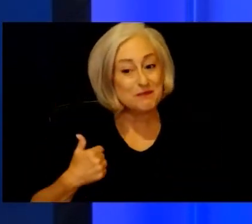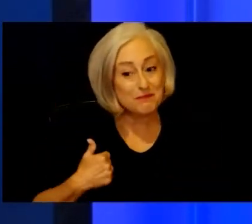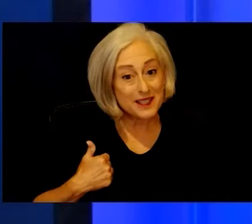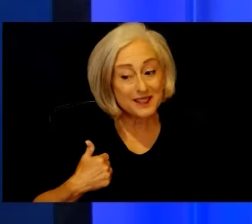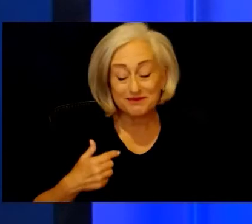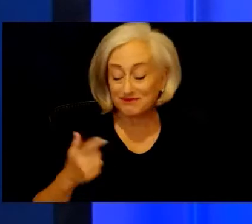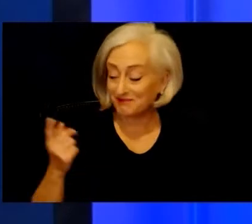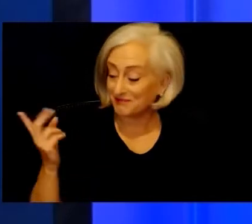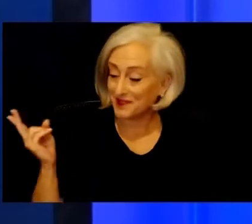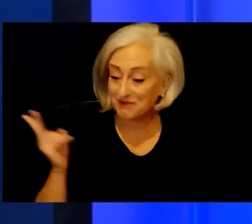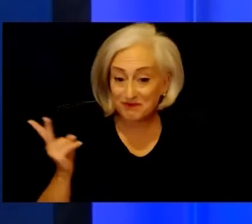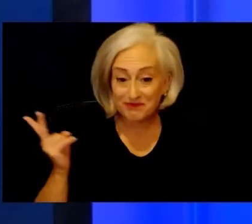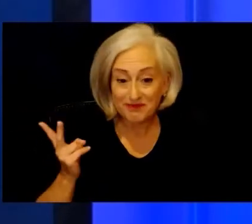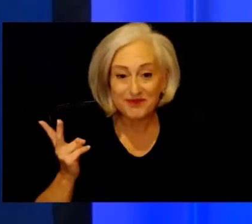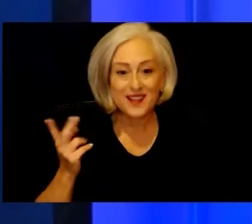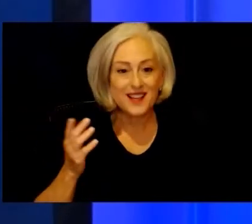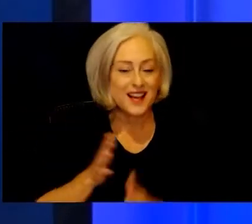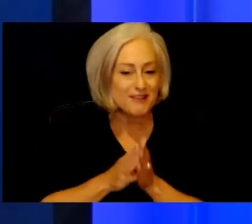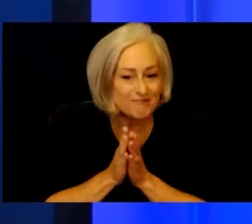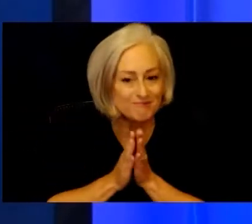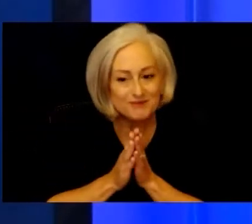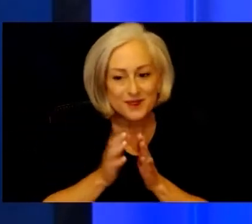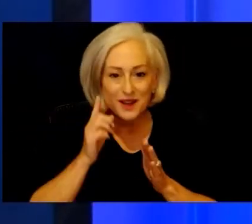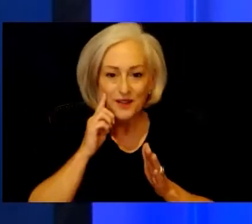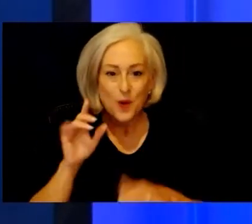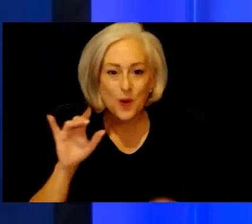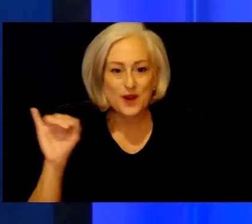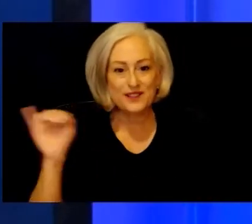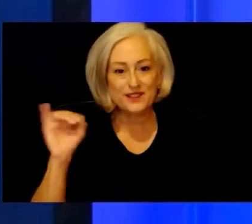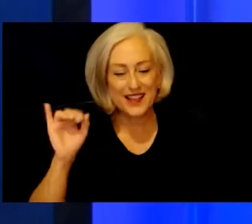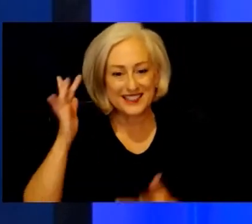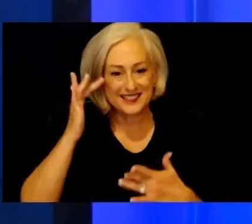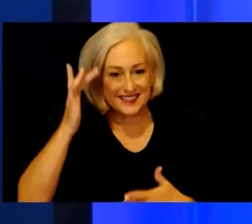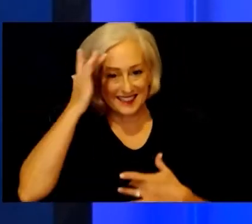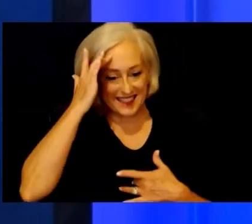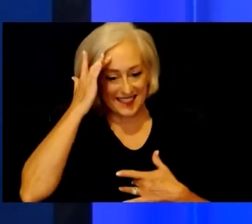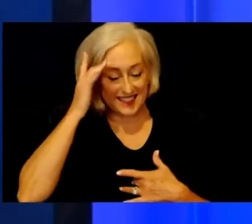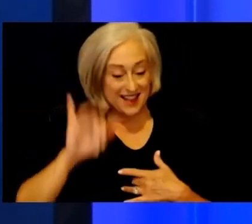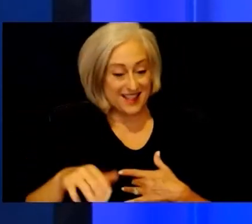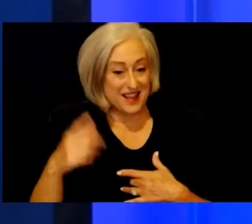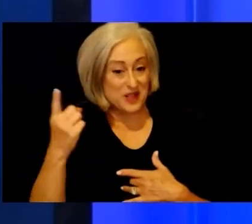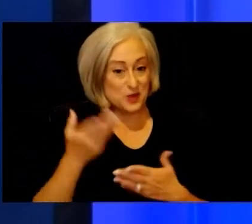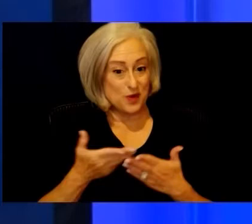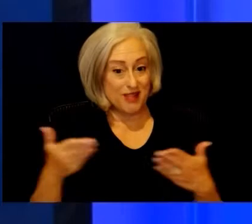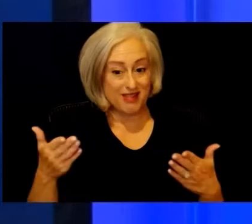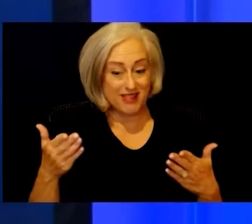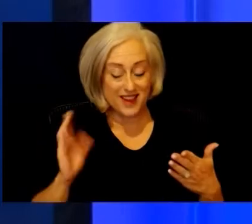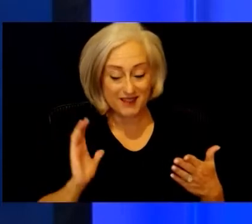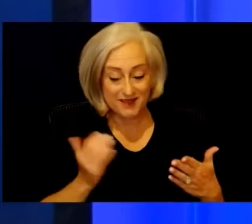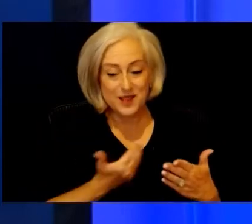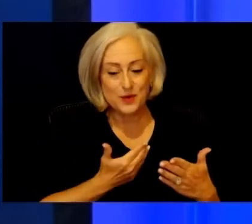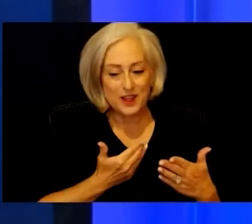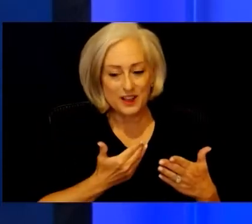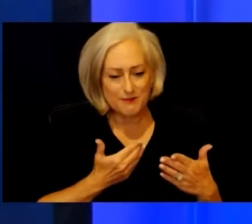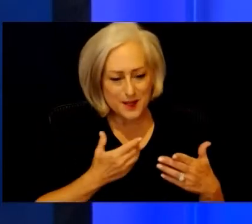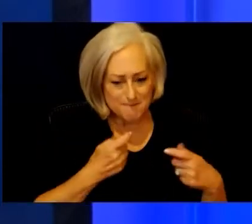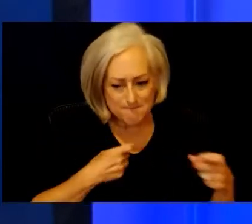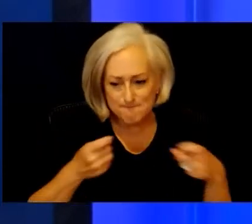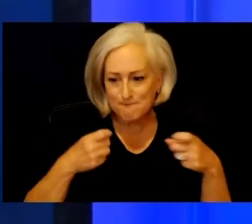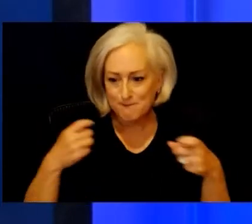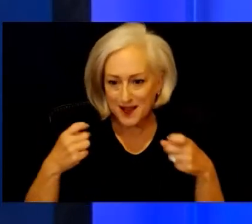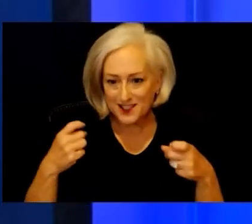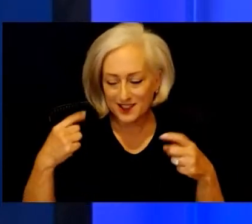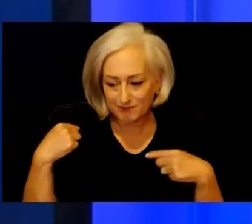it's the one thing that our human society has been dealing with. It is a constant struggle and a constant war against